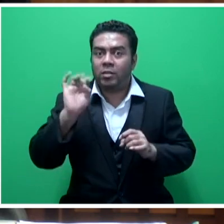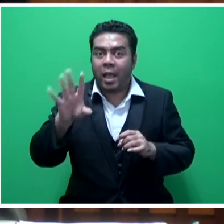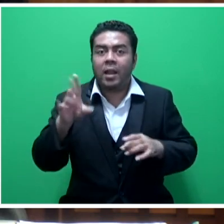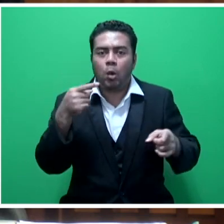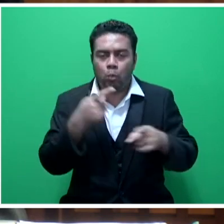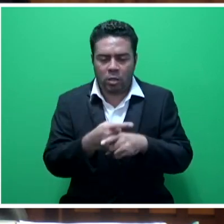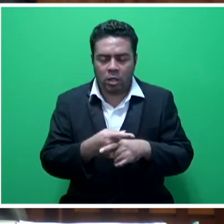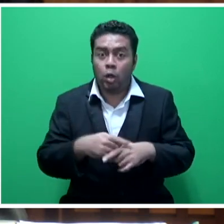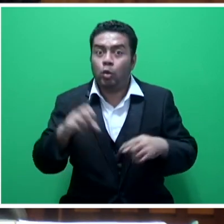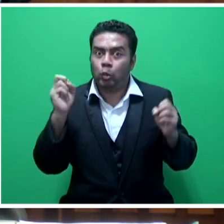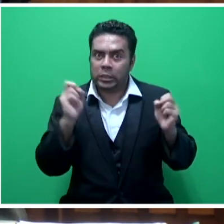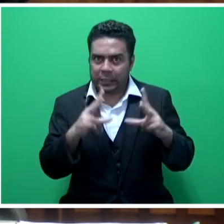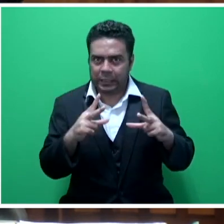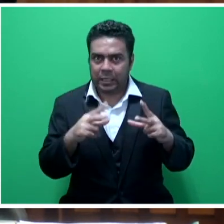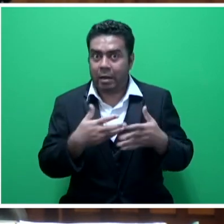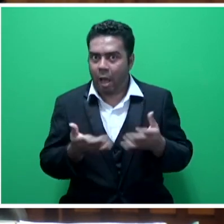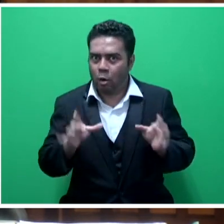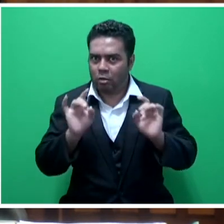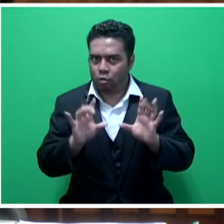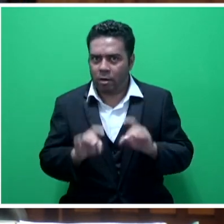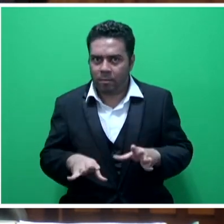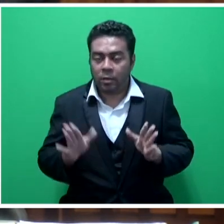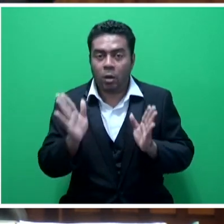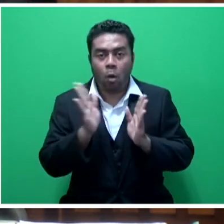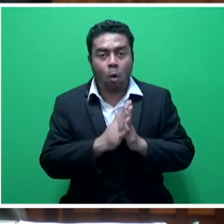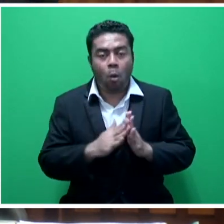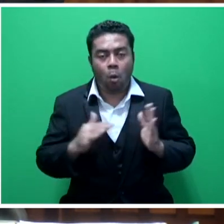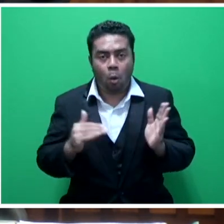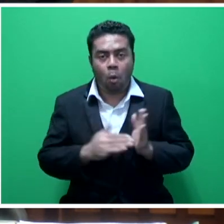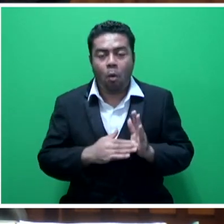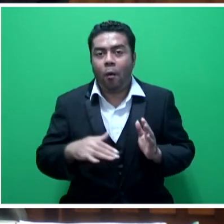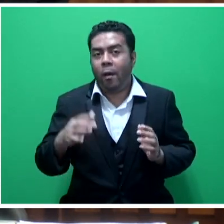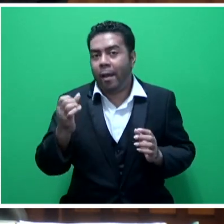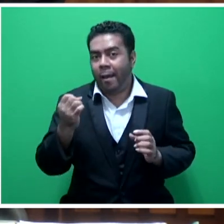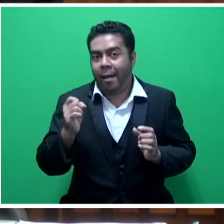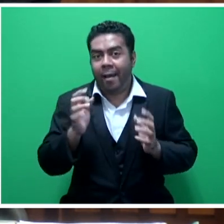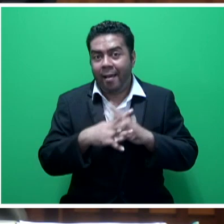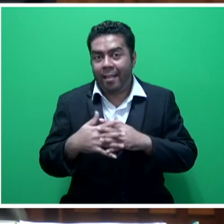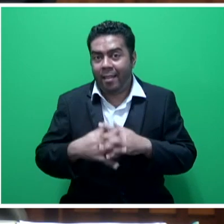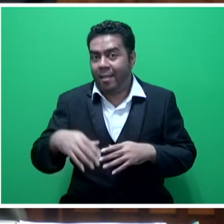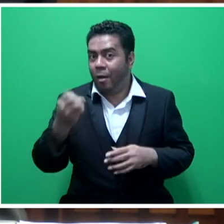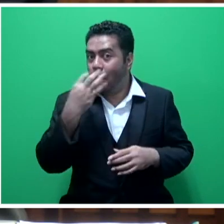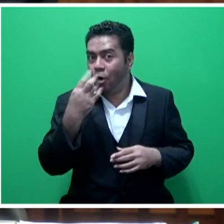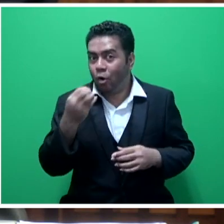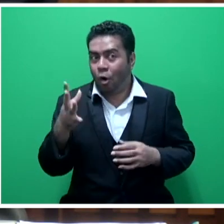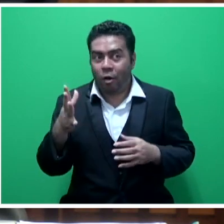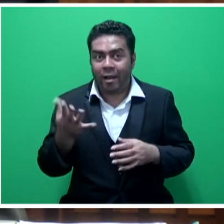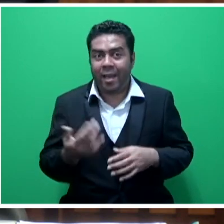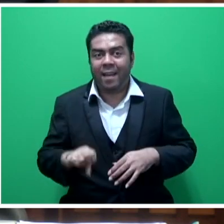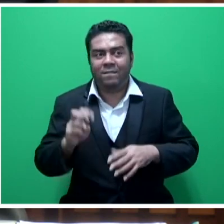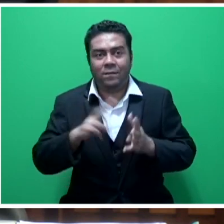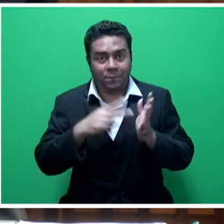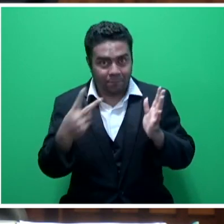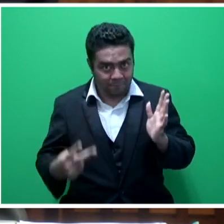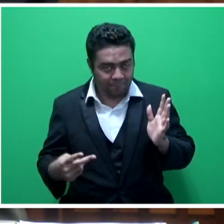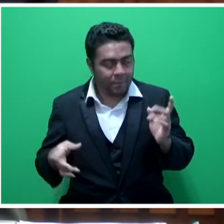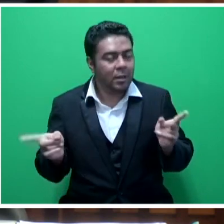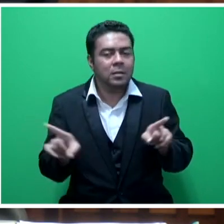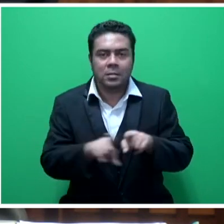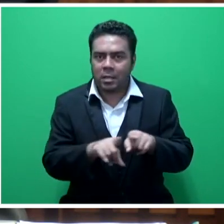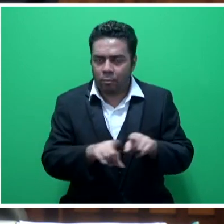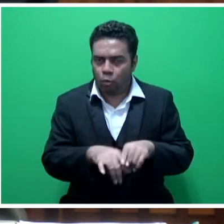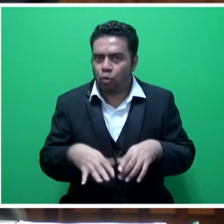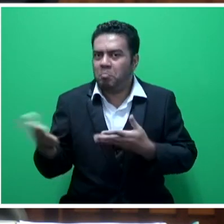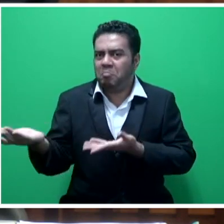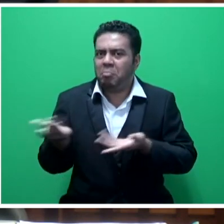to Sydney now, to Sydney, Auckland, LA, Hong Kong, and Port Vila, to provide a vital service to our exporters and to bring urgent supplies